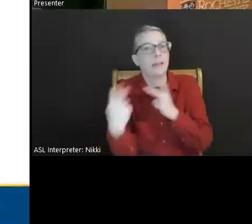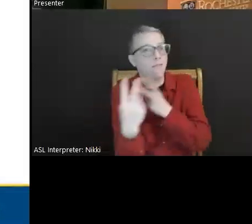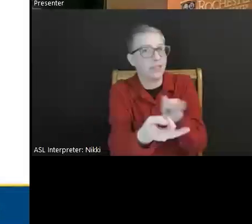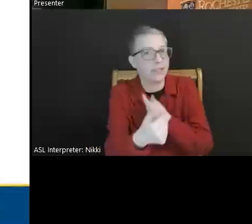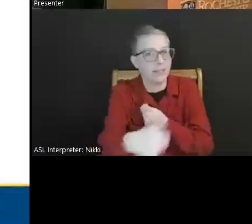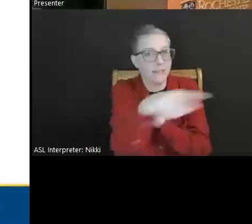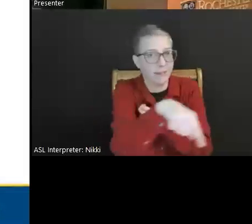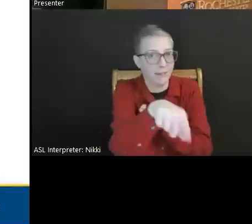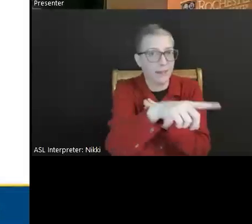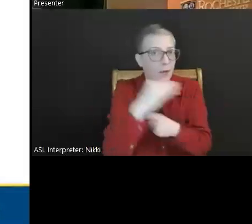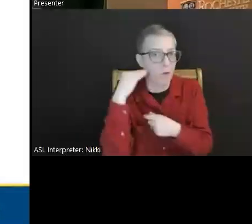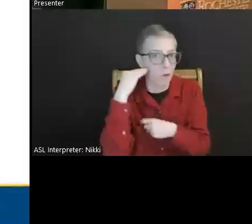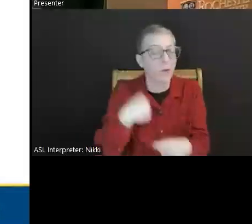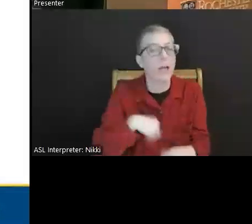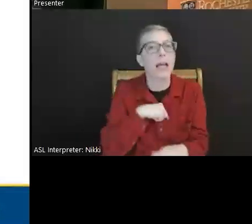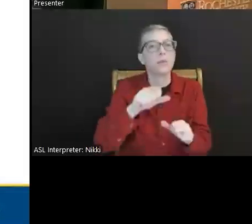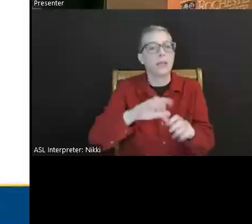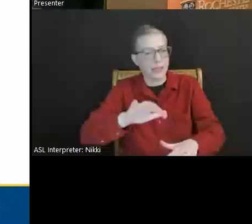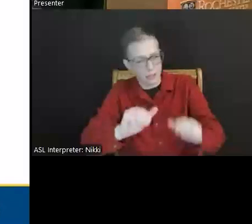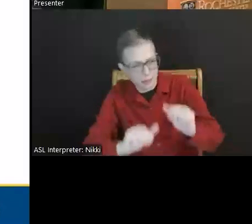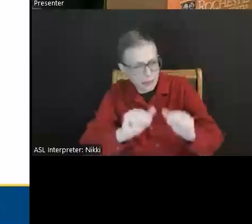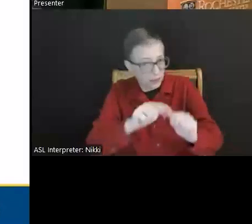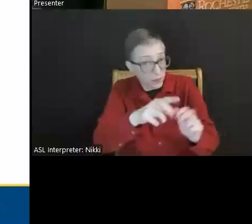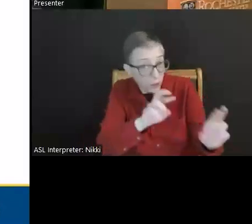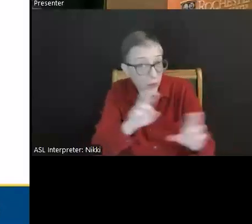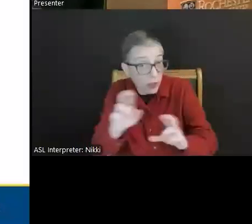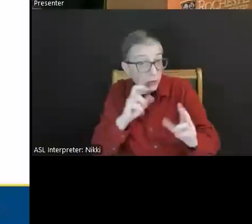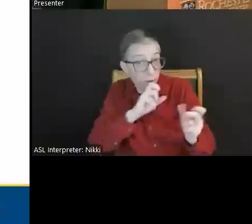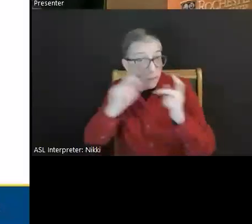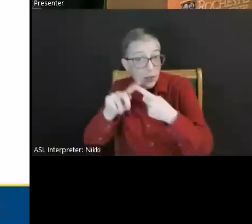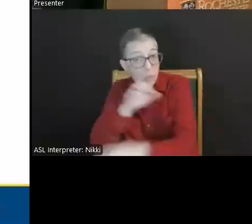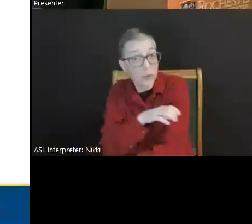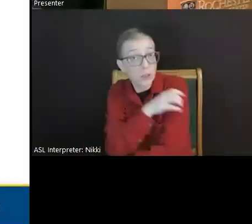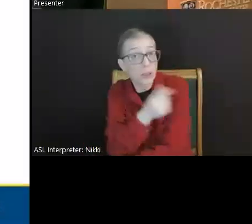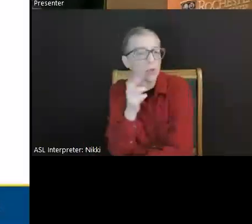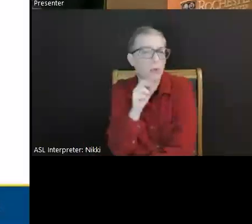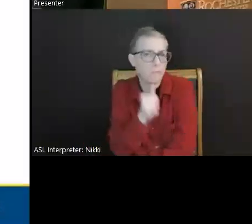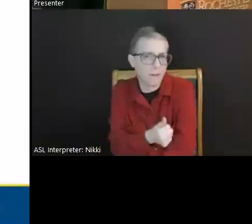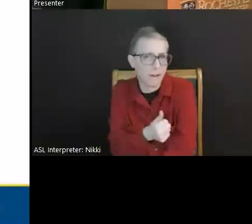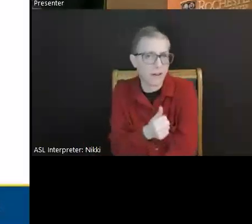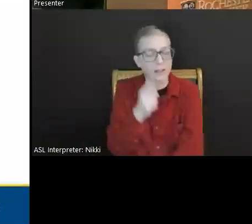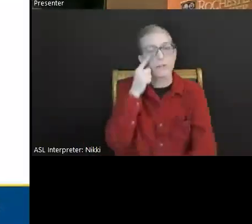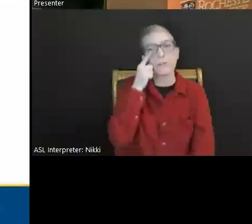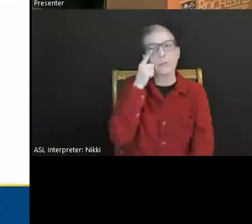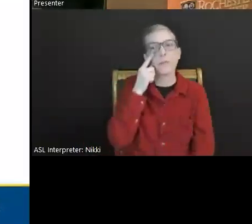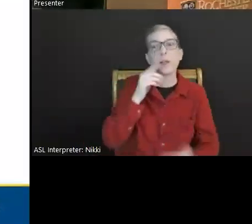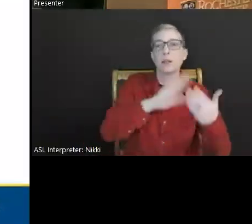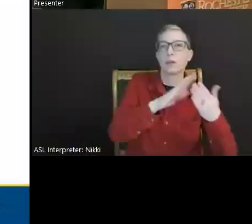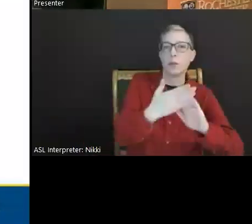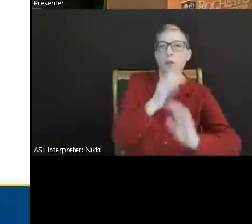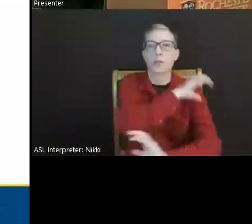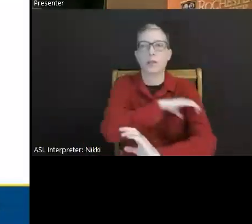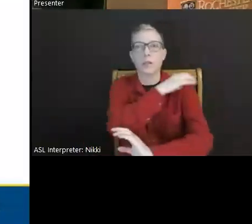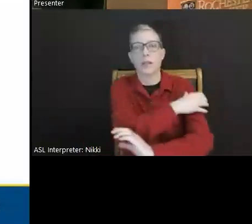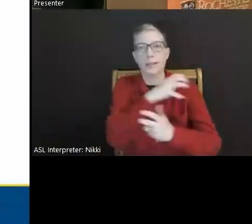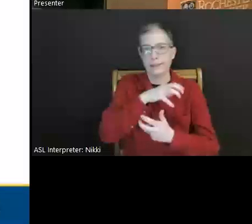to make that transition back to in-clinic care. The ability to really implement, a community clinic hybrid model we have found